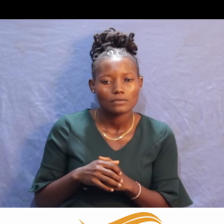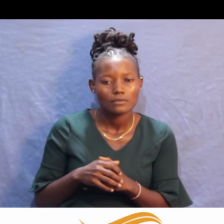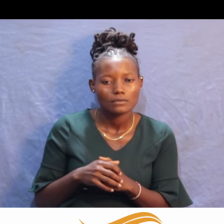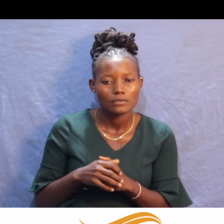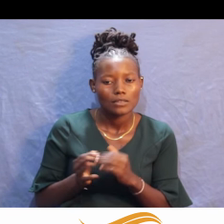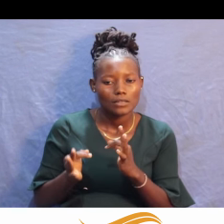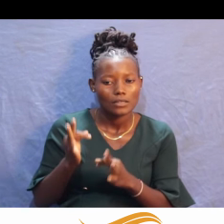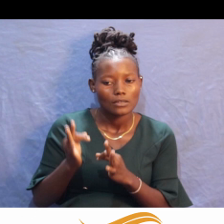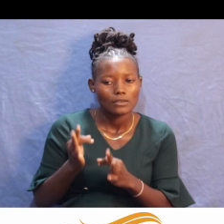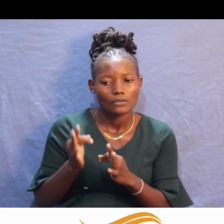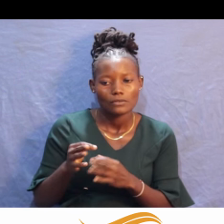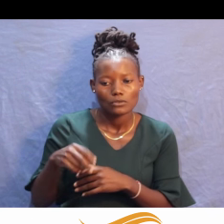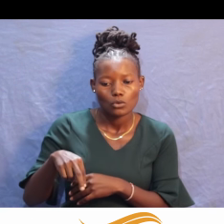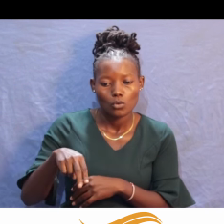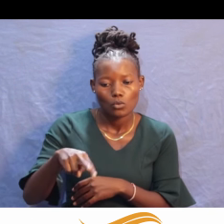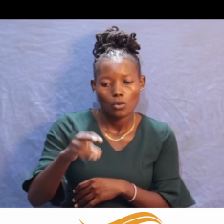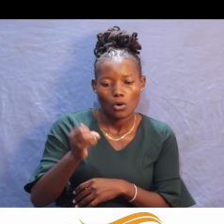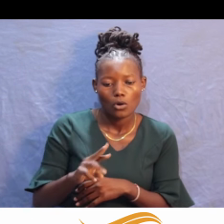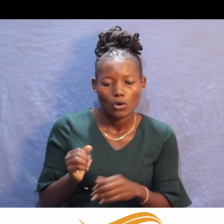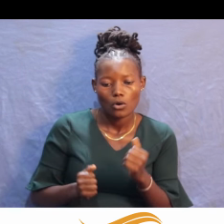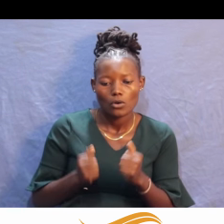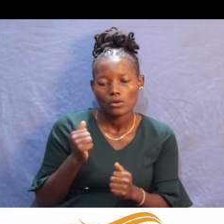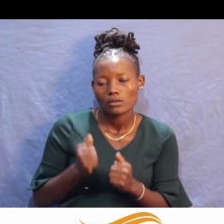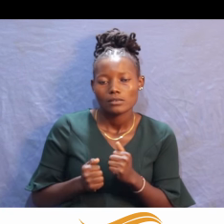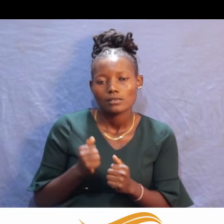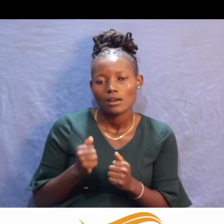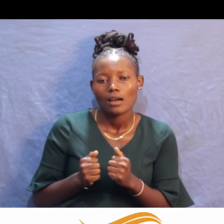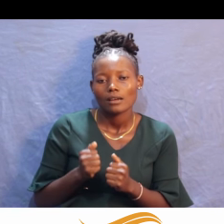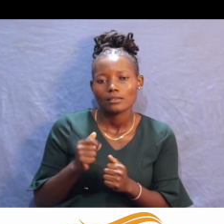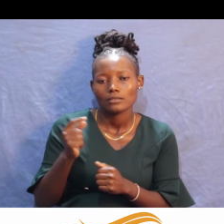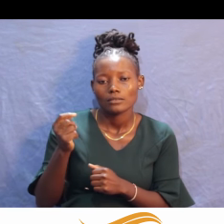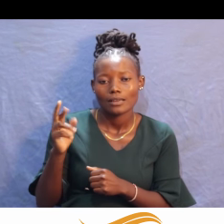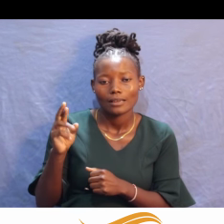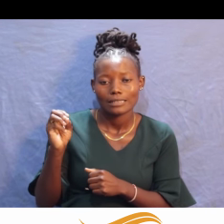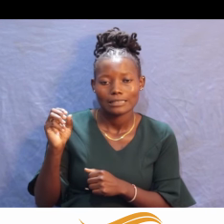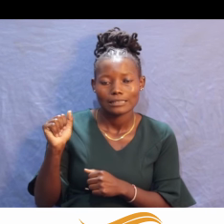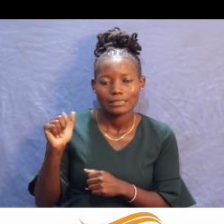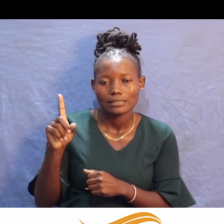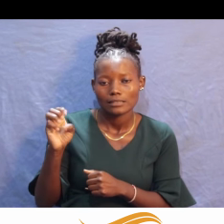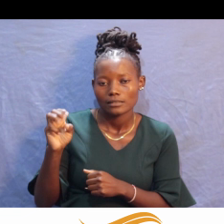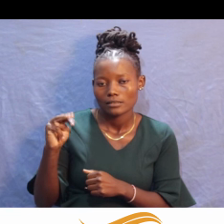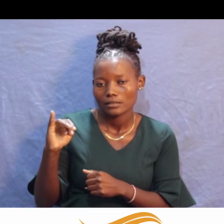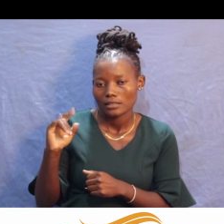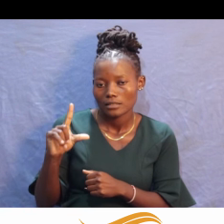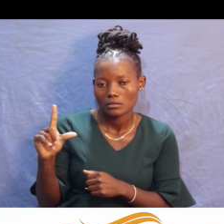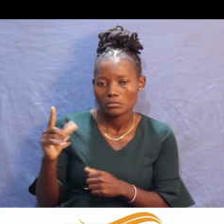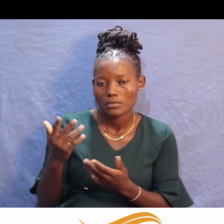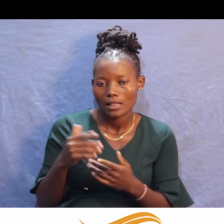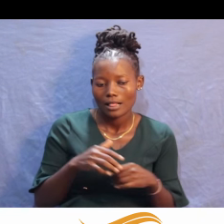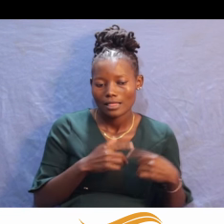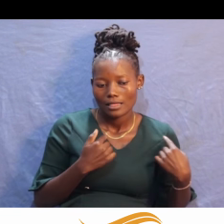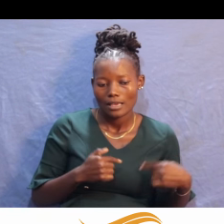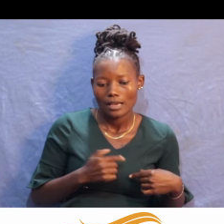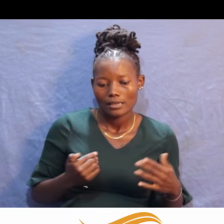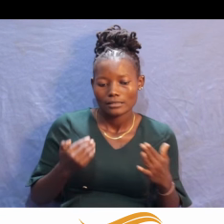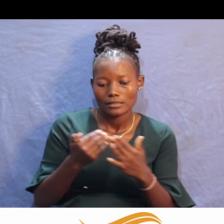And as you work, as you run faster and faster and faster, or you turn the treadmill, go up faster and faster and faster, the heart reaches a point